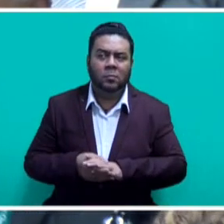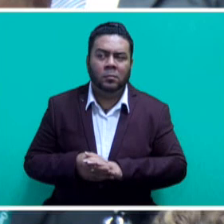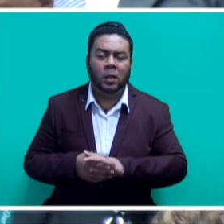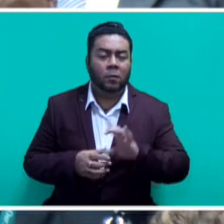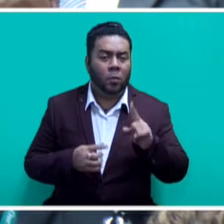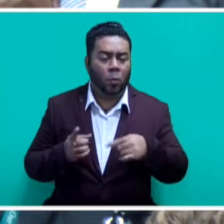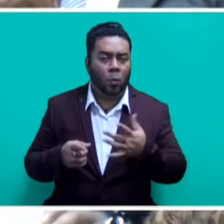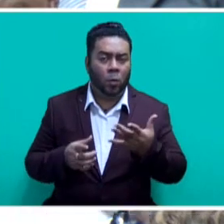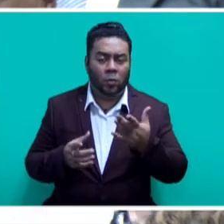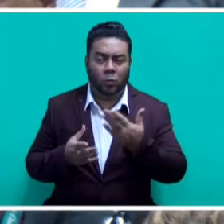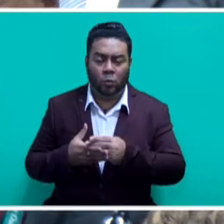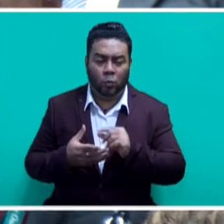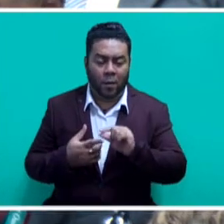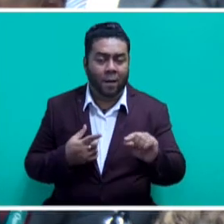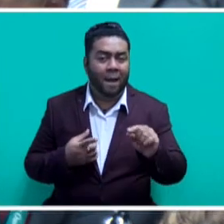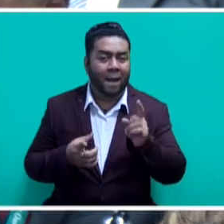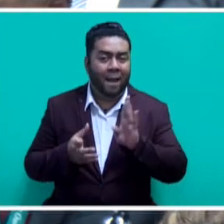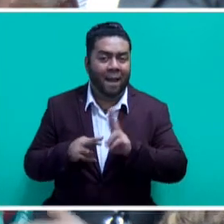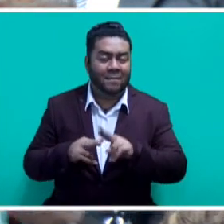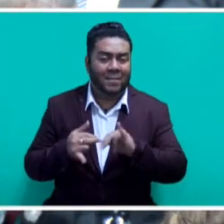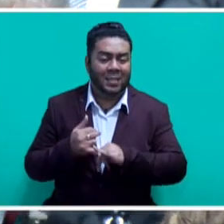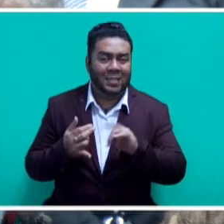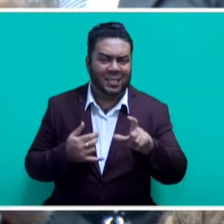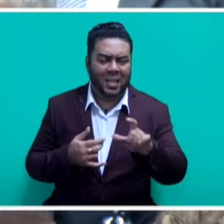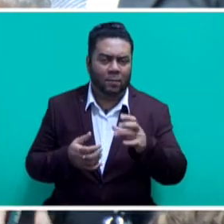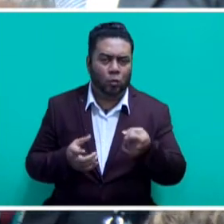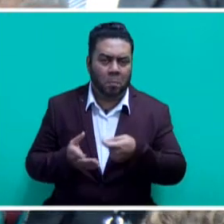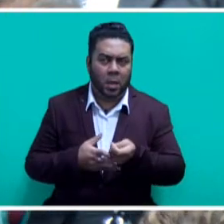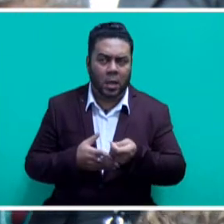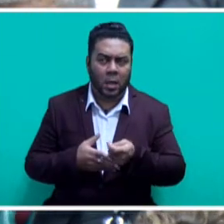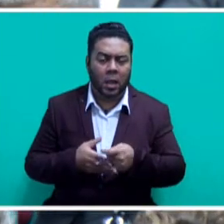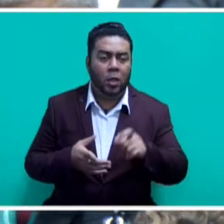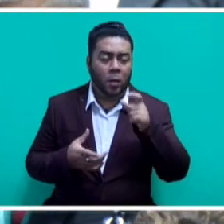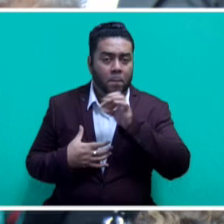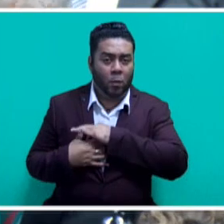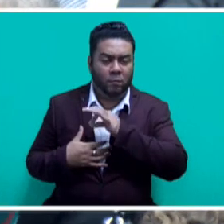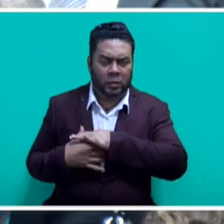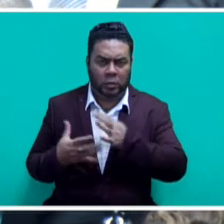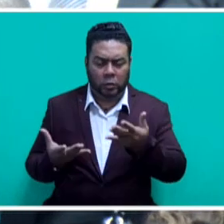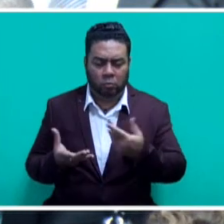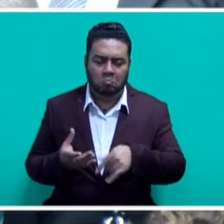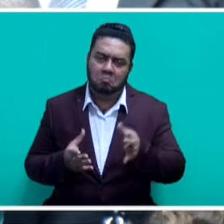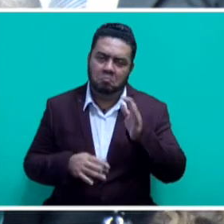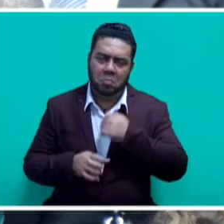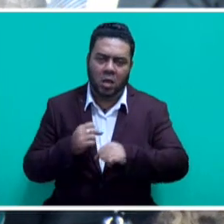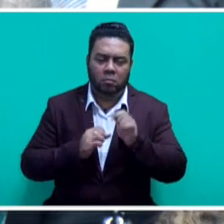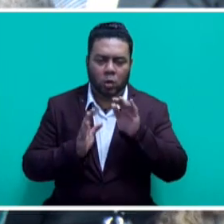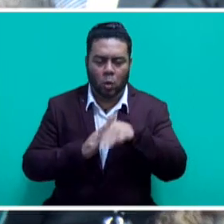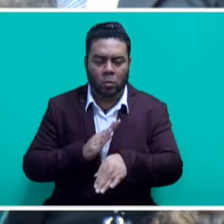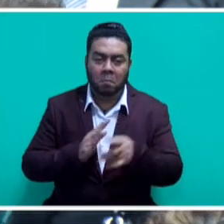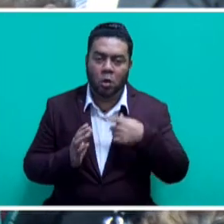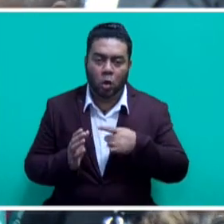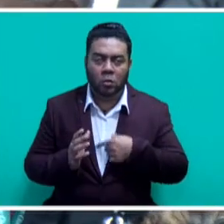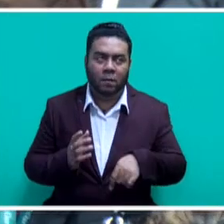once we factor that FSC has to pay the legacy debt, the profits turns around into a loss because of the historical debts